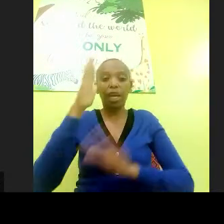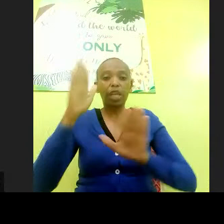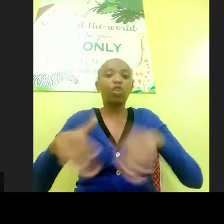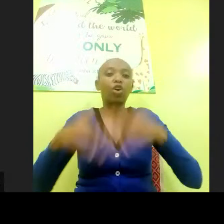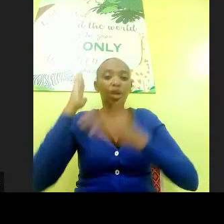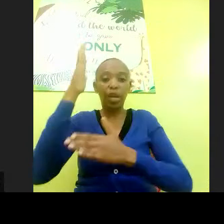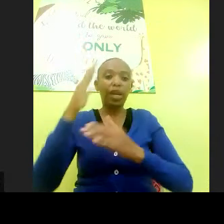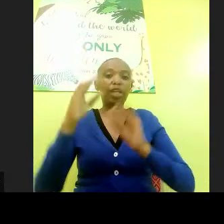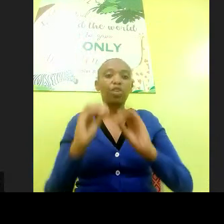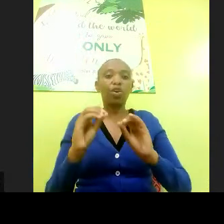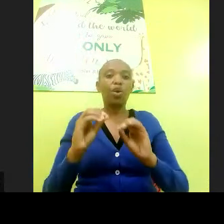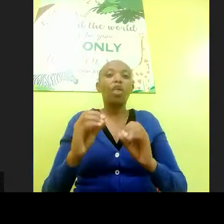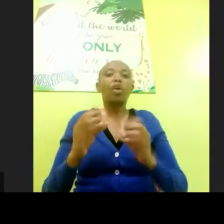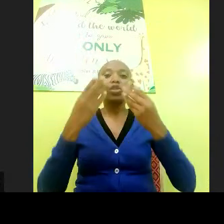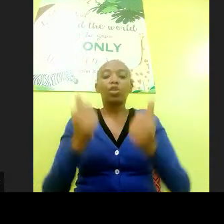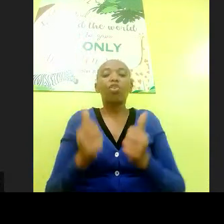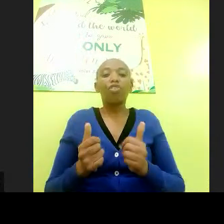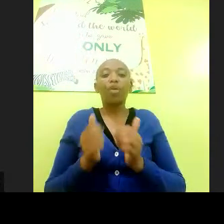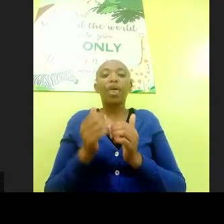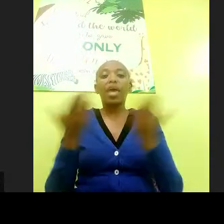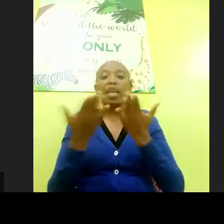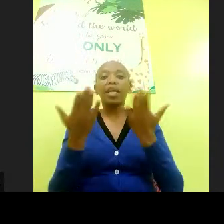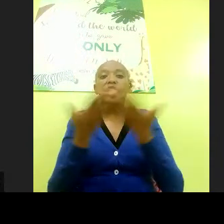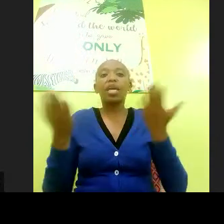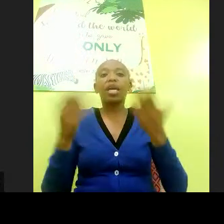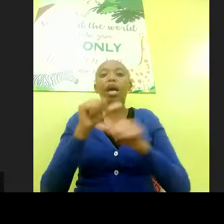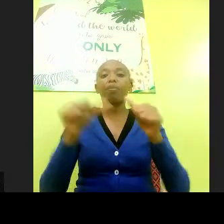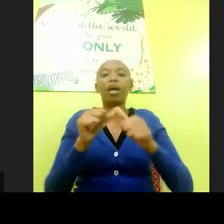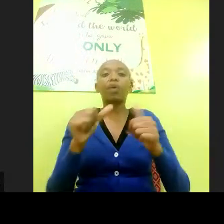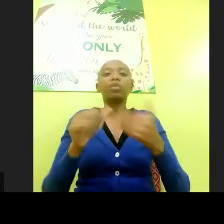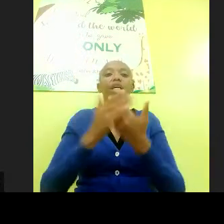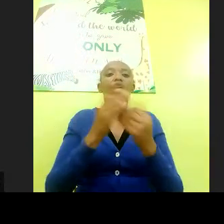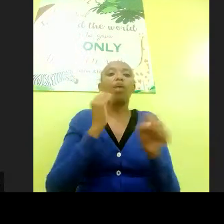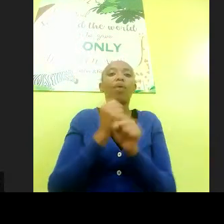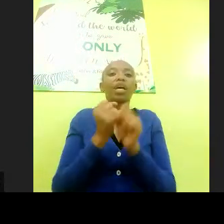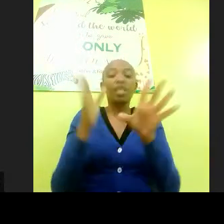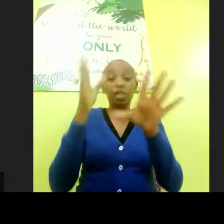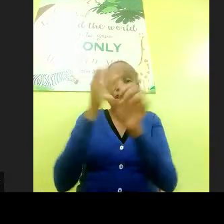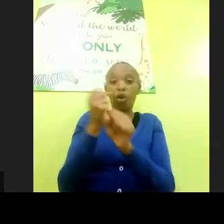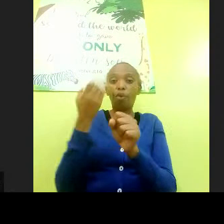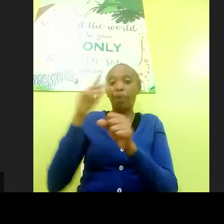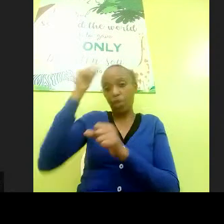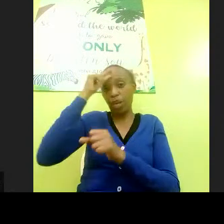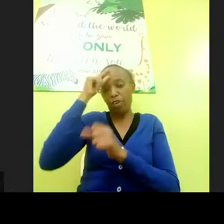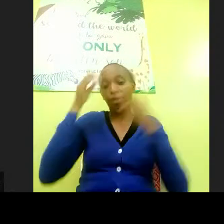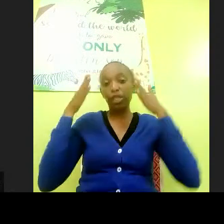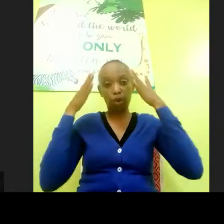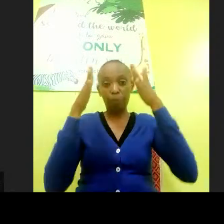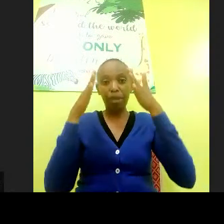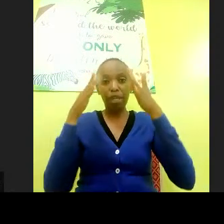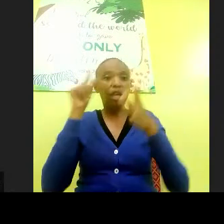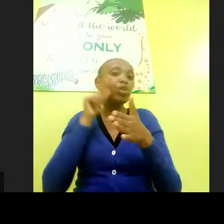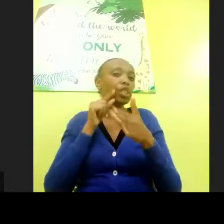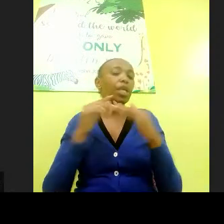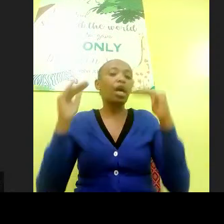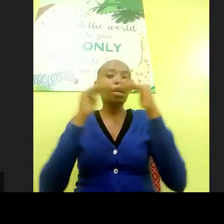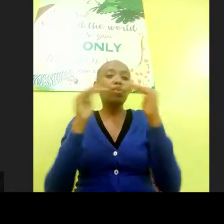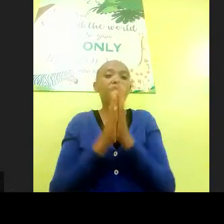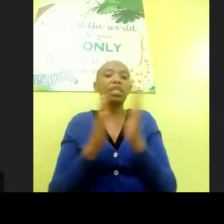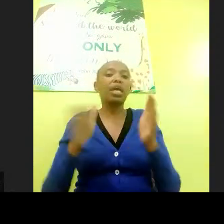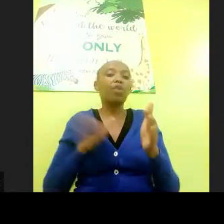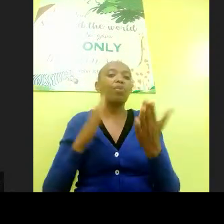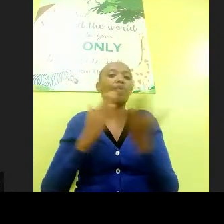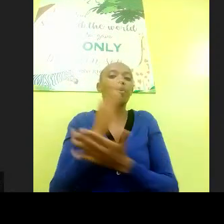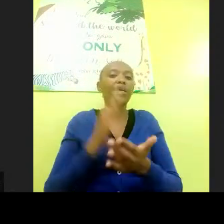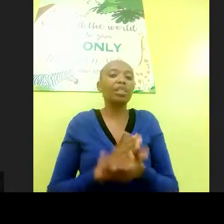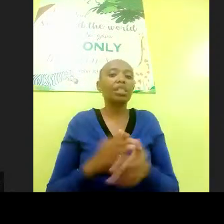address inequalities related to care work. This is anchored by the government's commitment to gender equality and human rights,